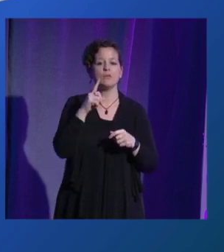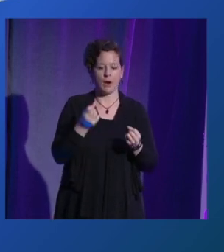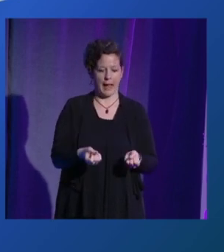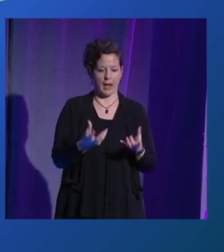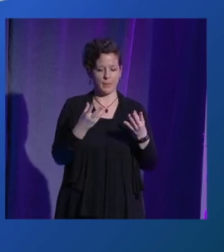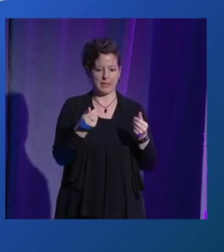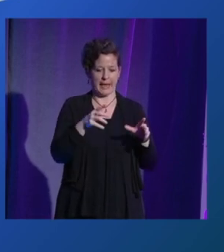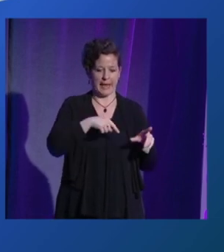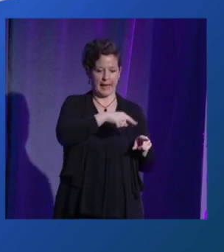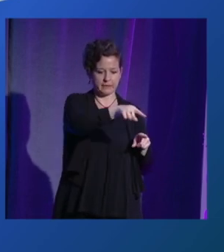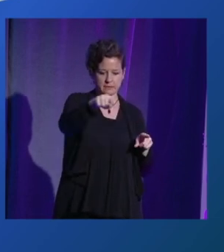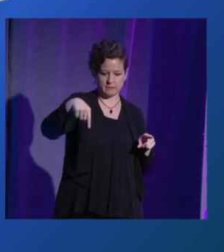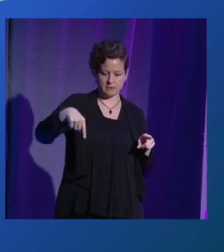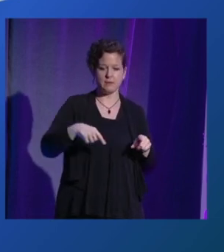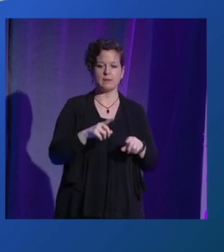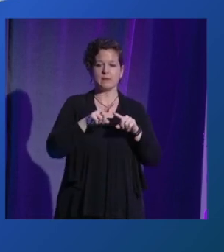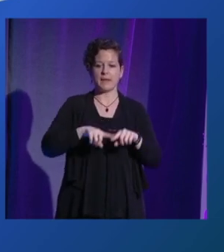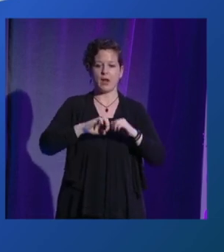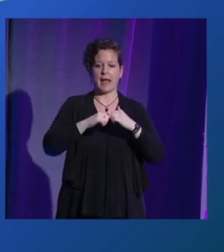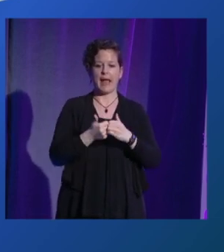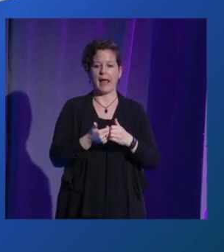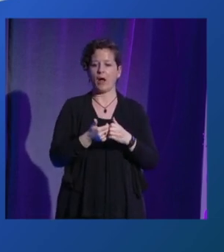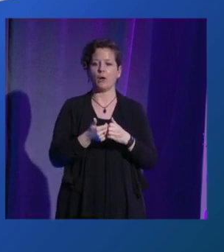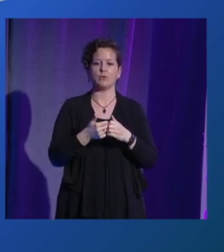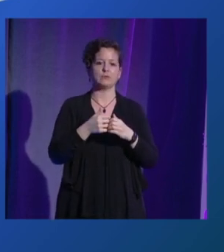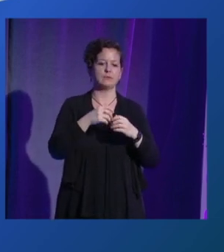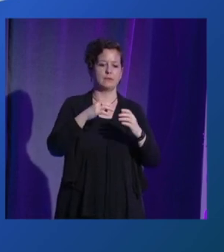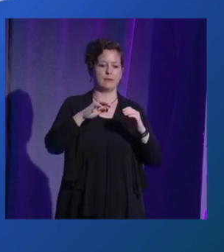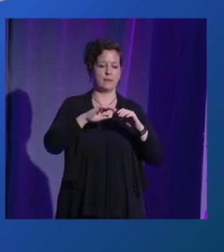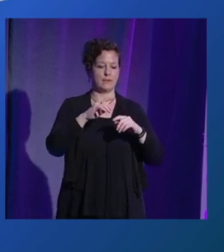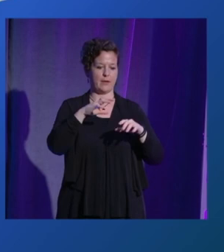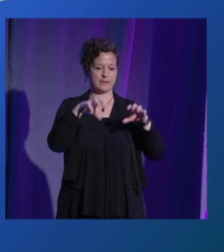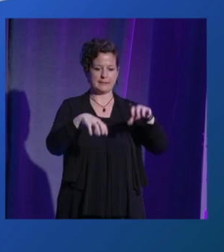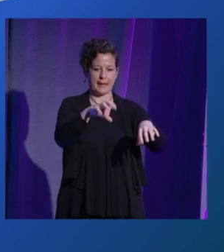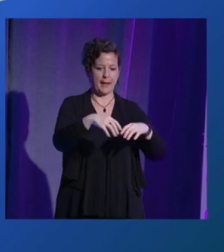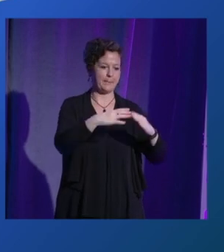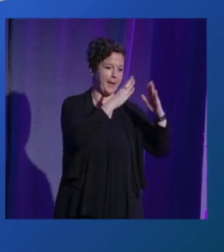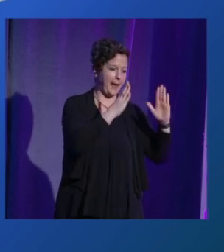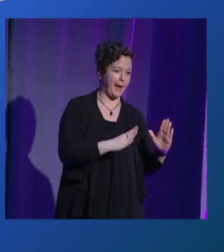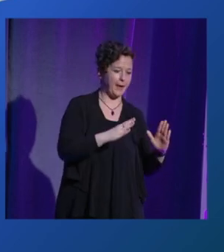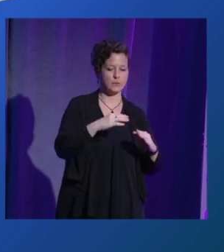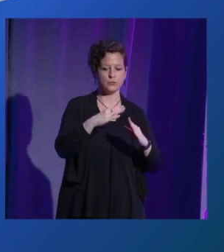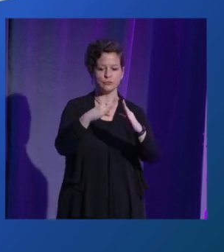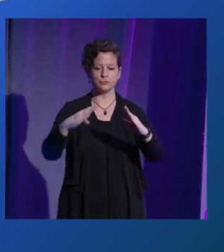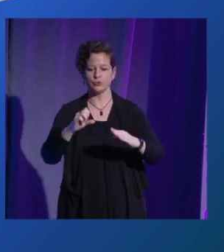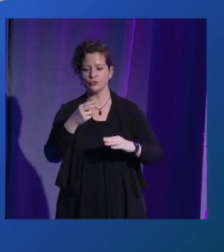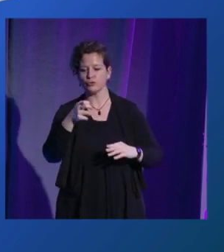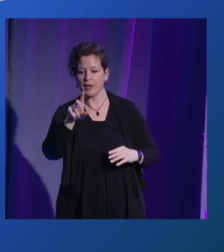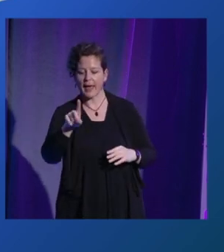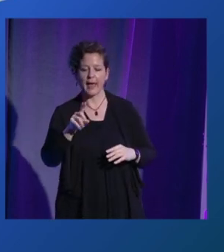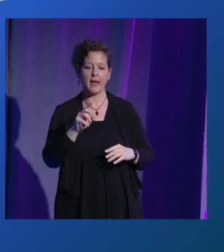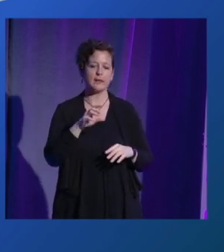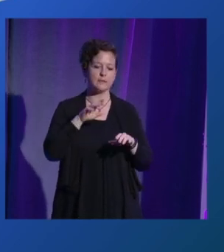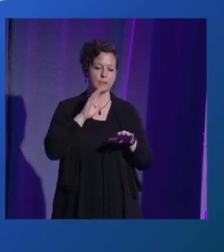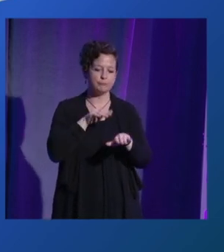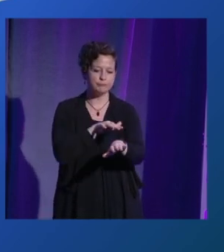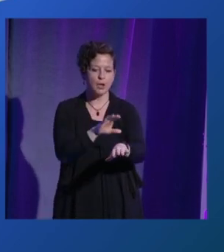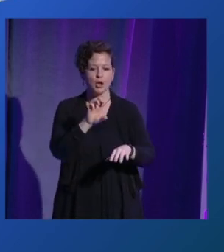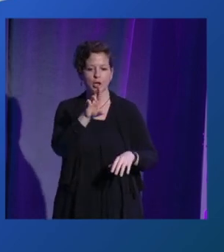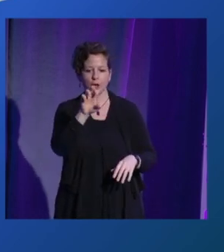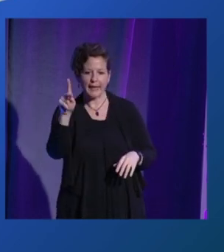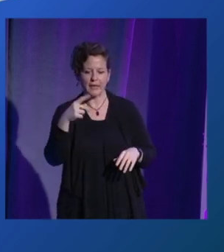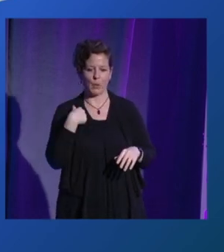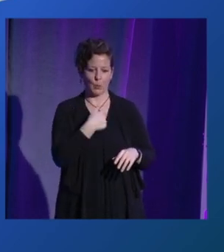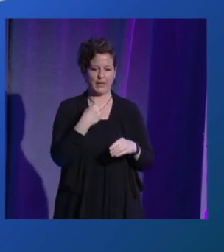their Farm removing the house and the the sheds and the rivers or The Creeks through their Farms we can use Goa models